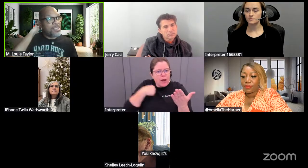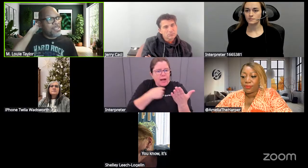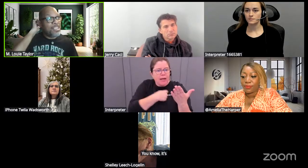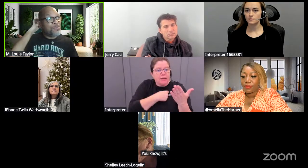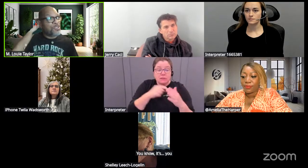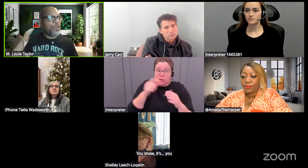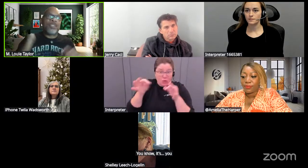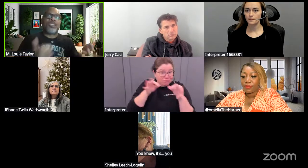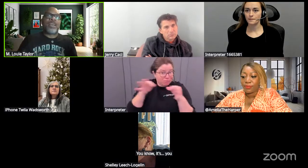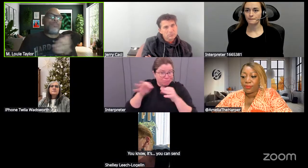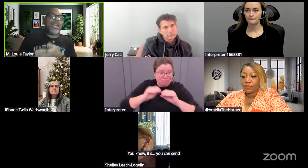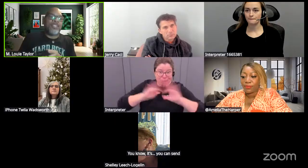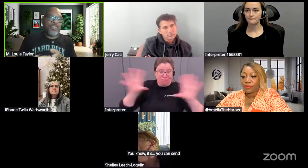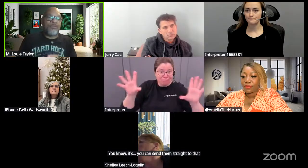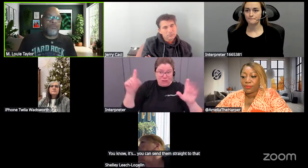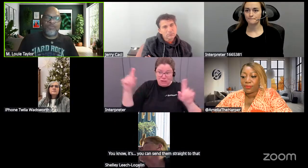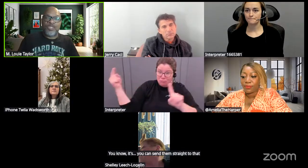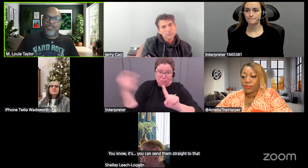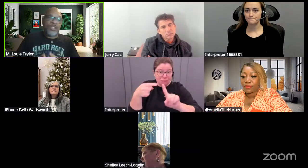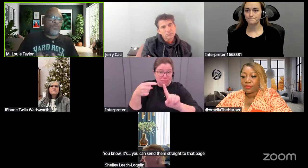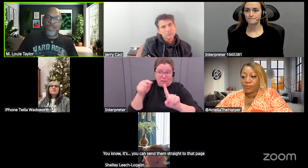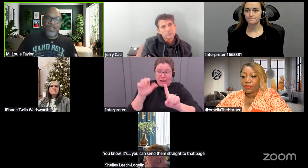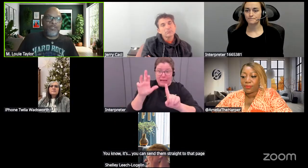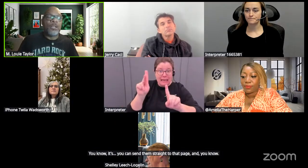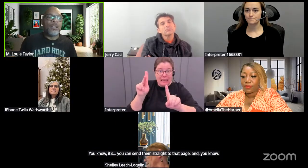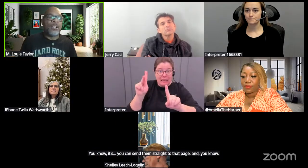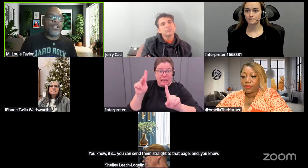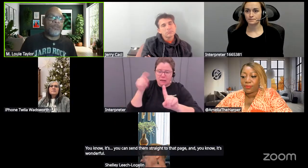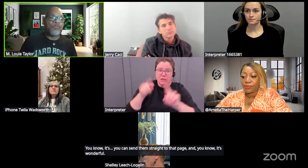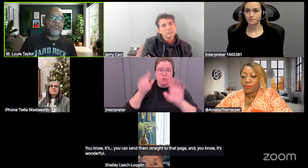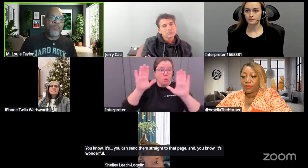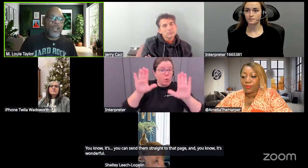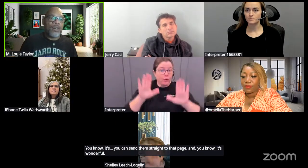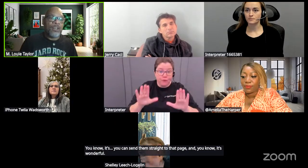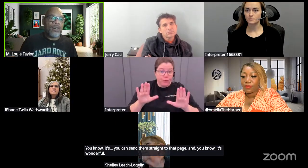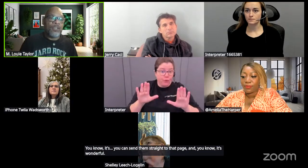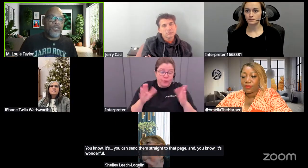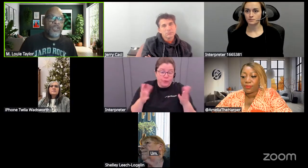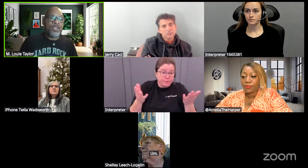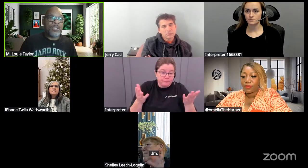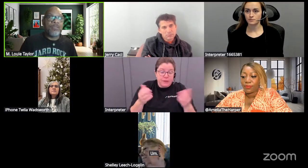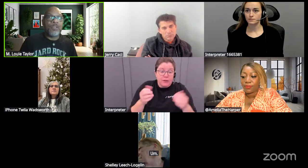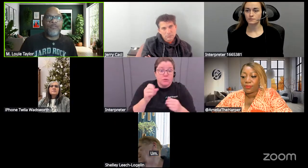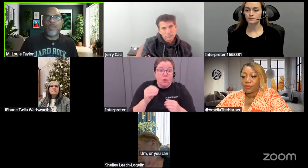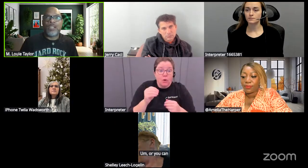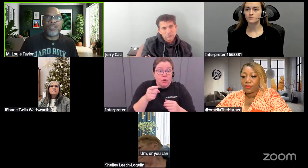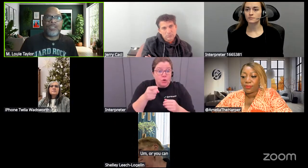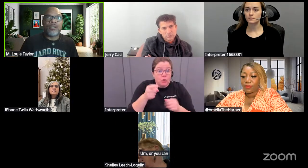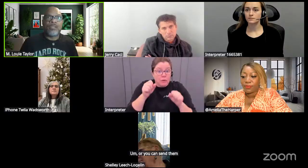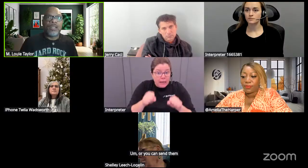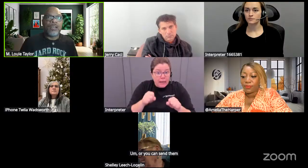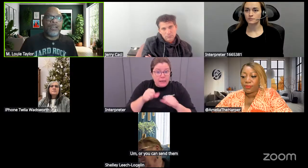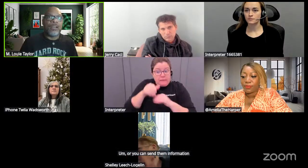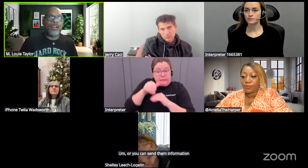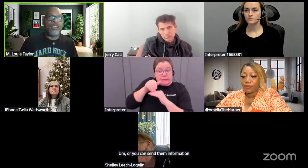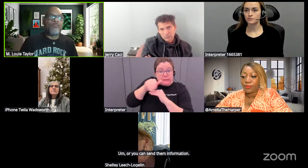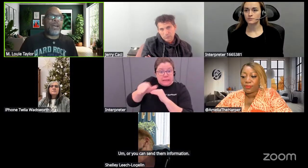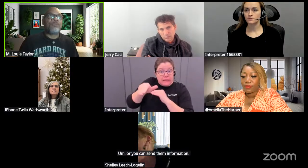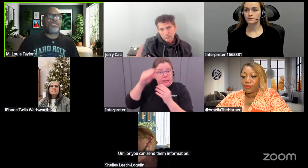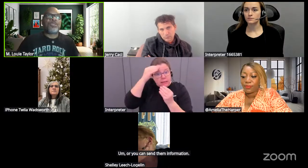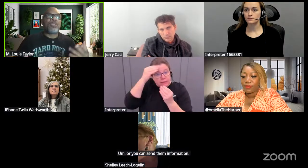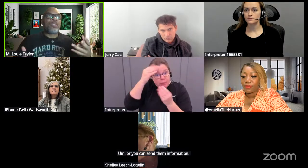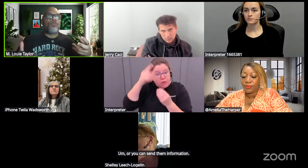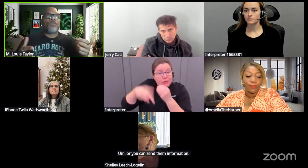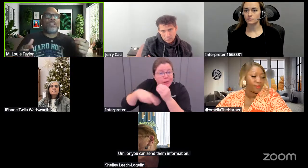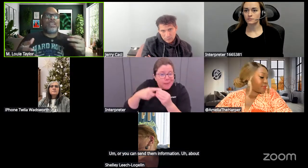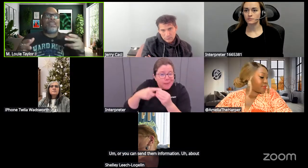You can send them straight to that page, and it's wonderful. Or you can send them information